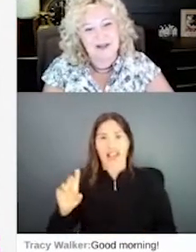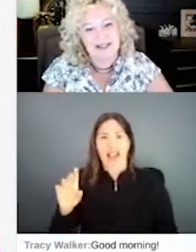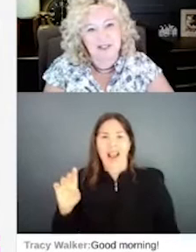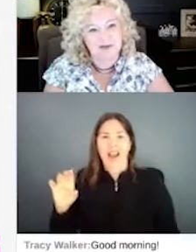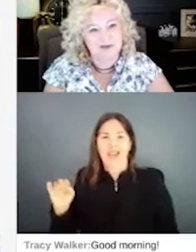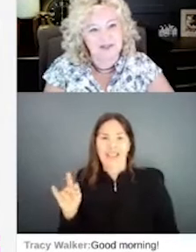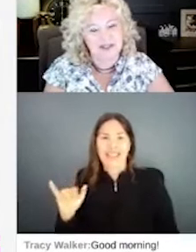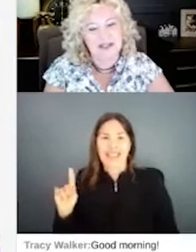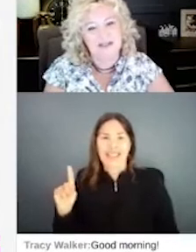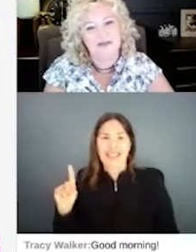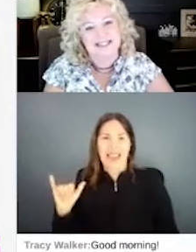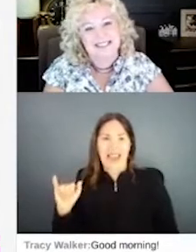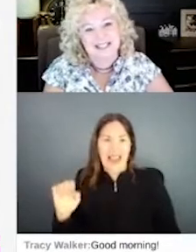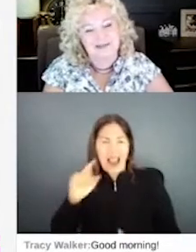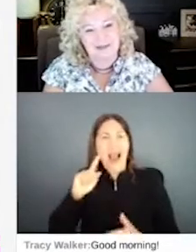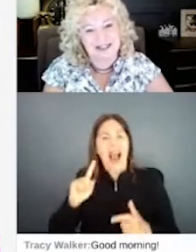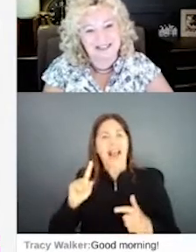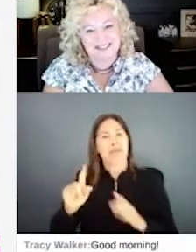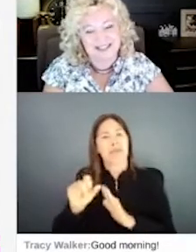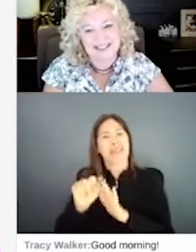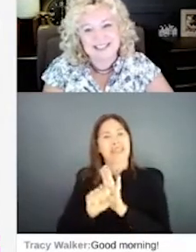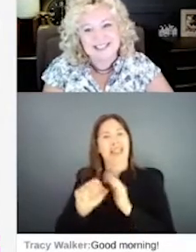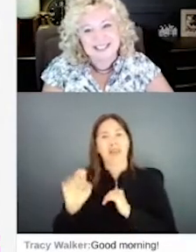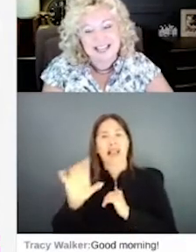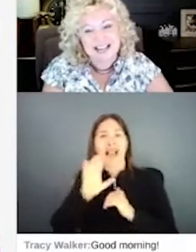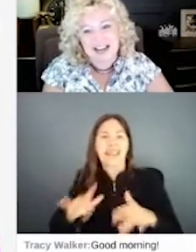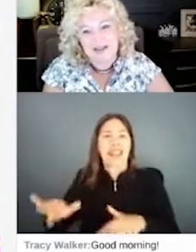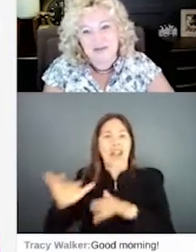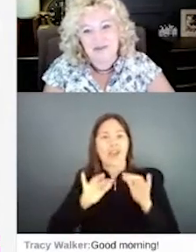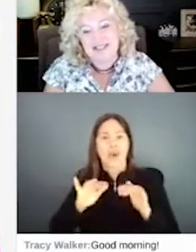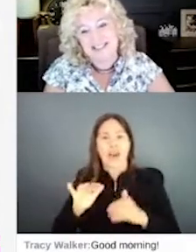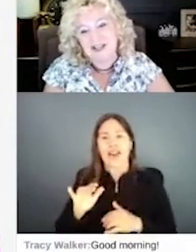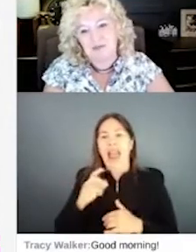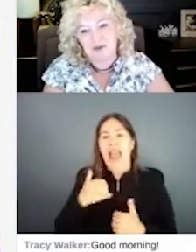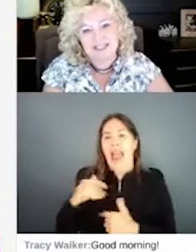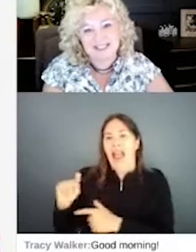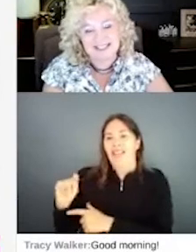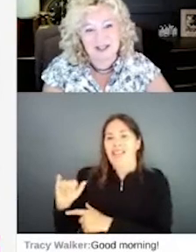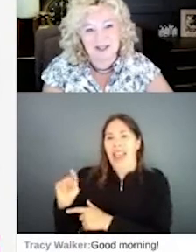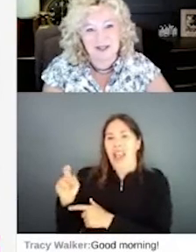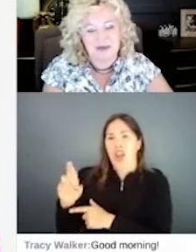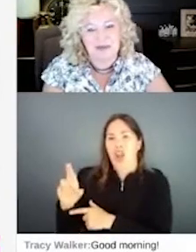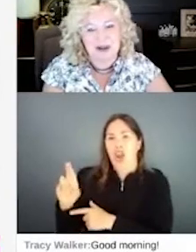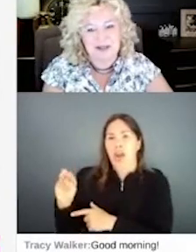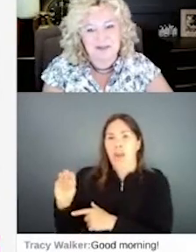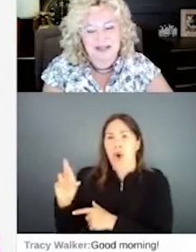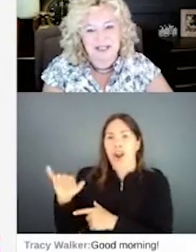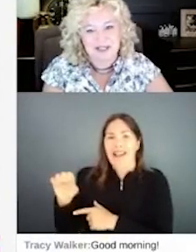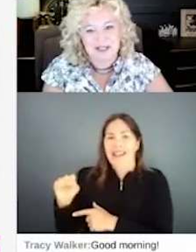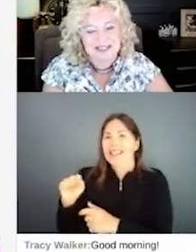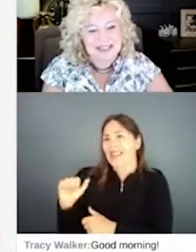manager for the great state of North Carolina. Today, I have with me Tanner Morris. He is our Adobe product